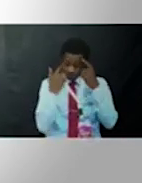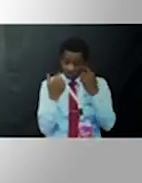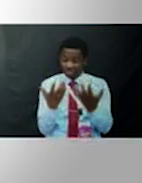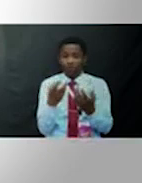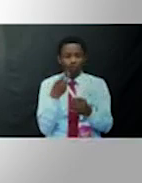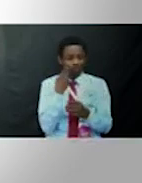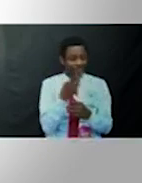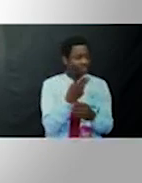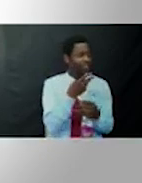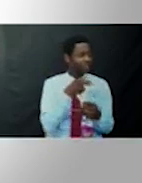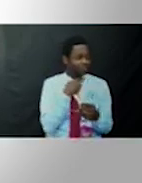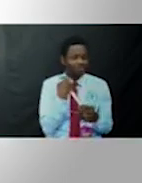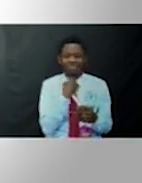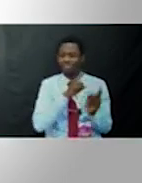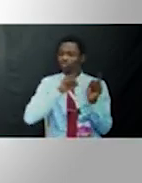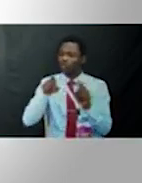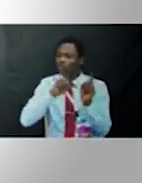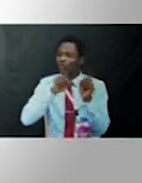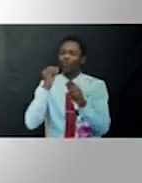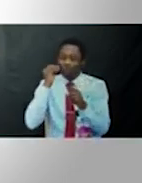want to see us in their homes.